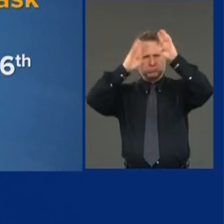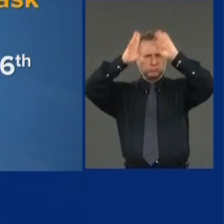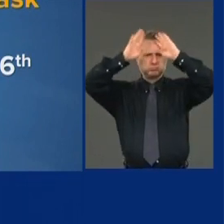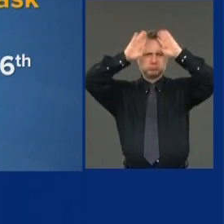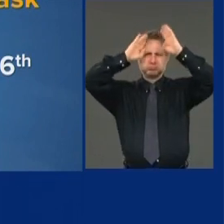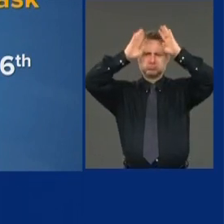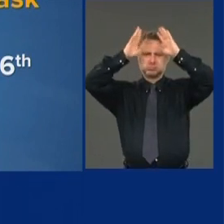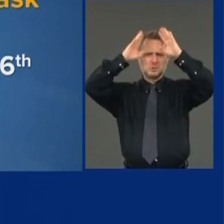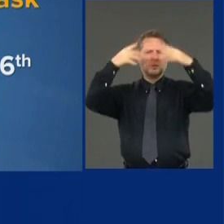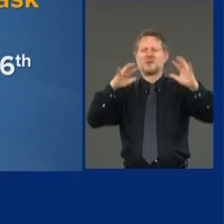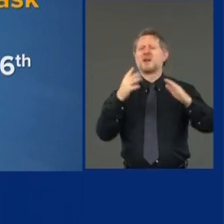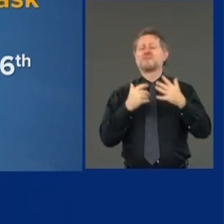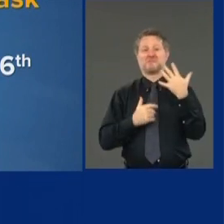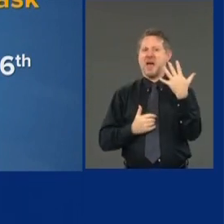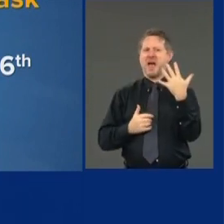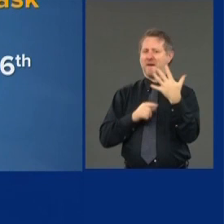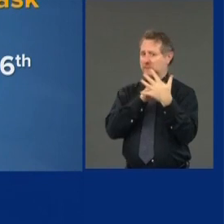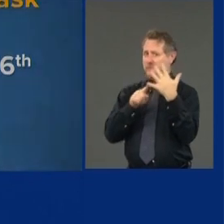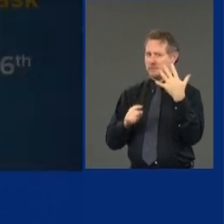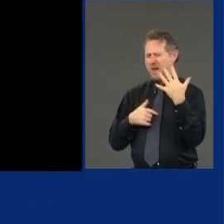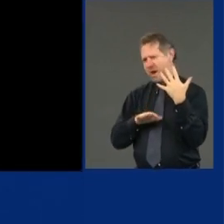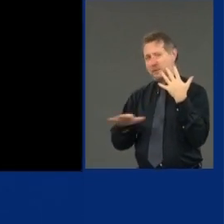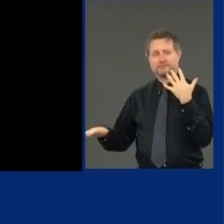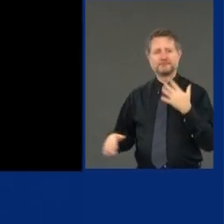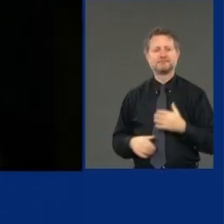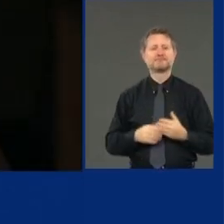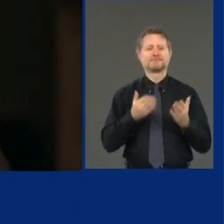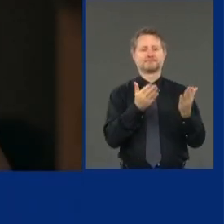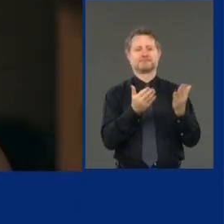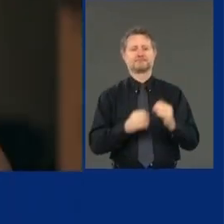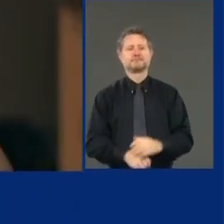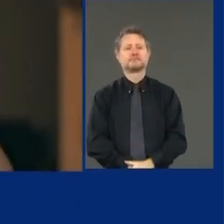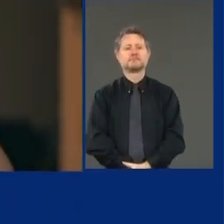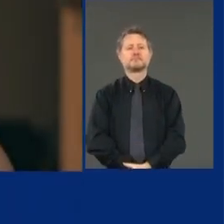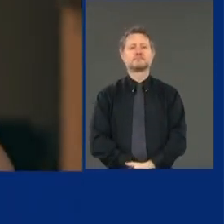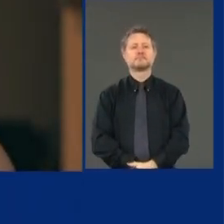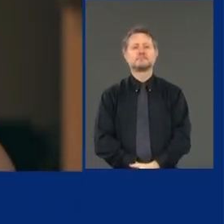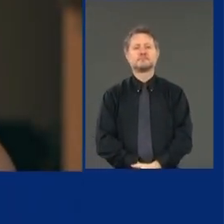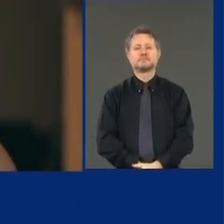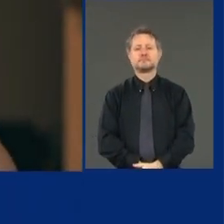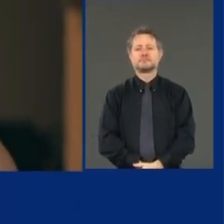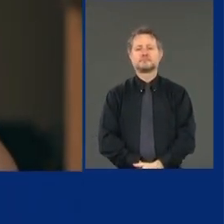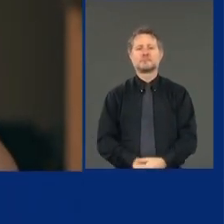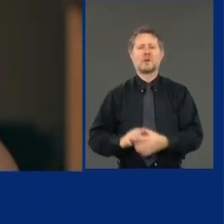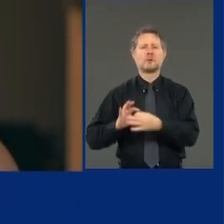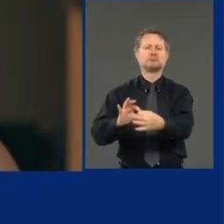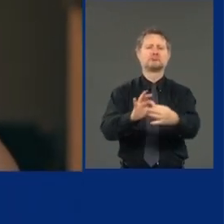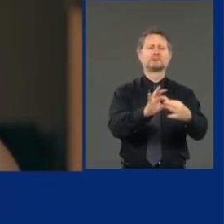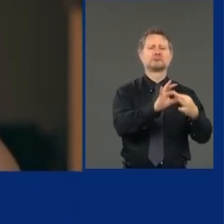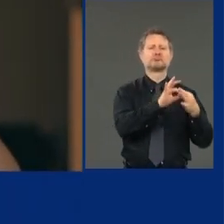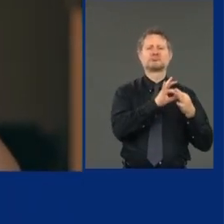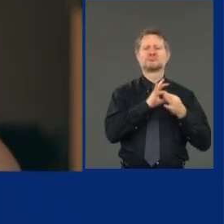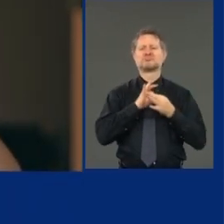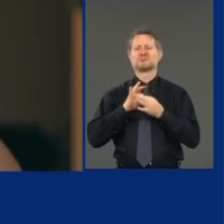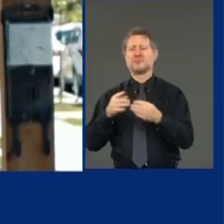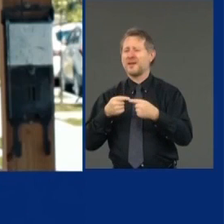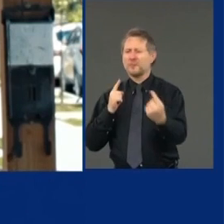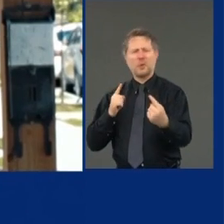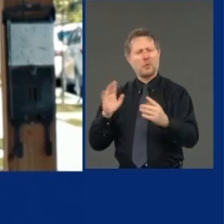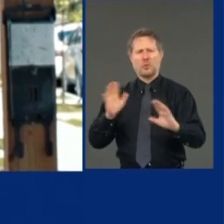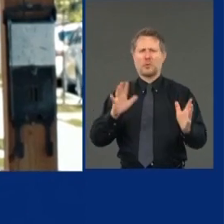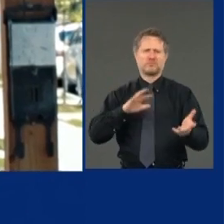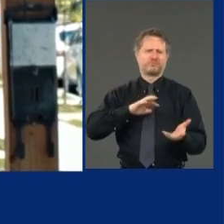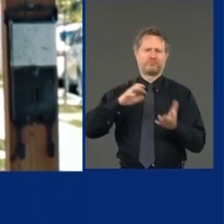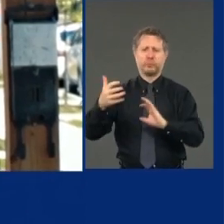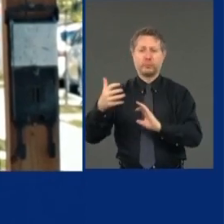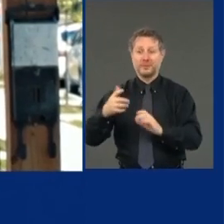of the 5 of the runners-up. United we stand, and divided we fall. We mask up not